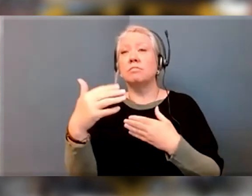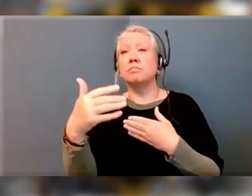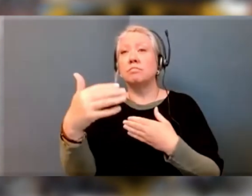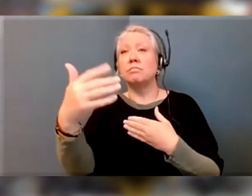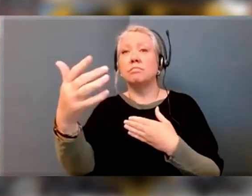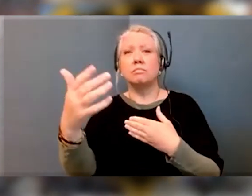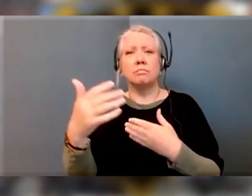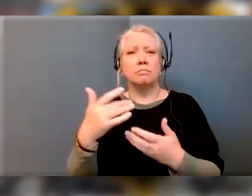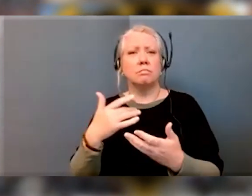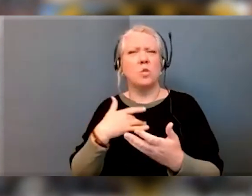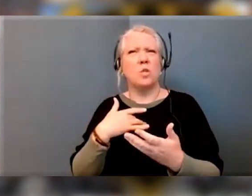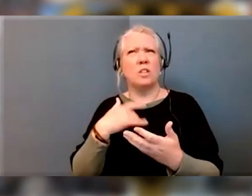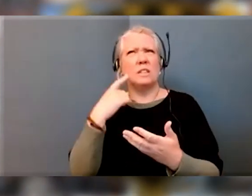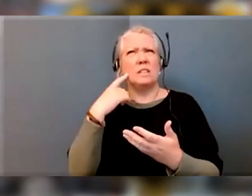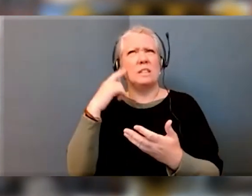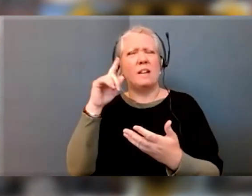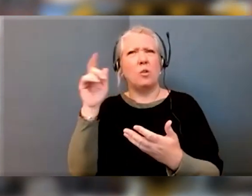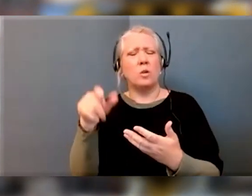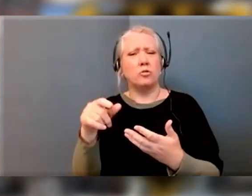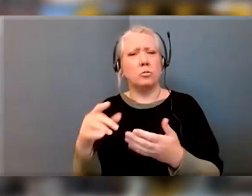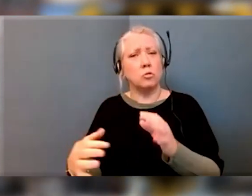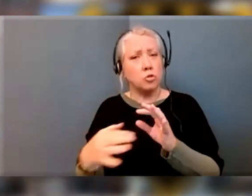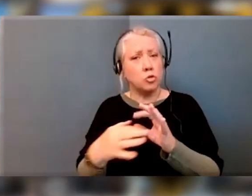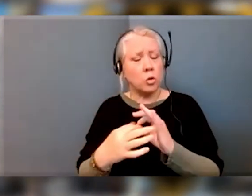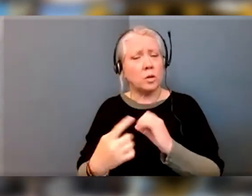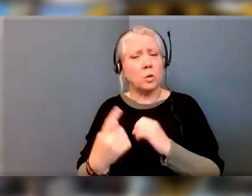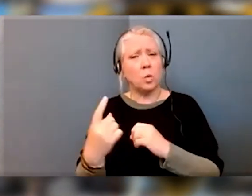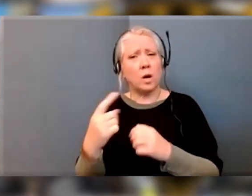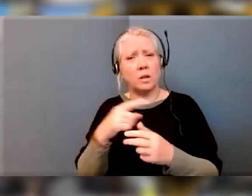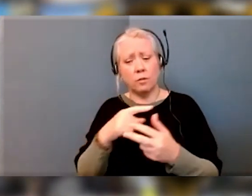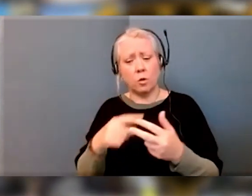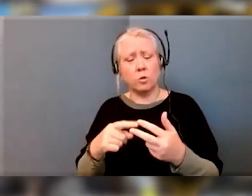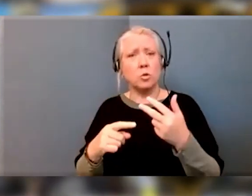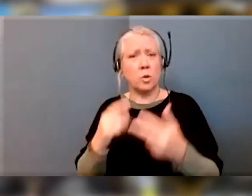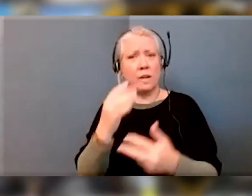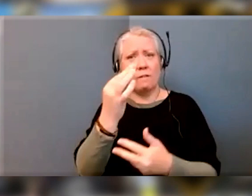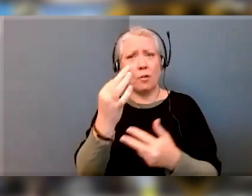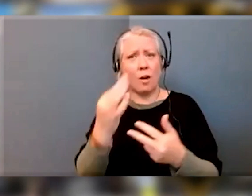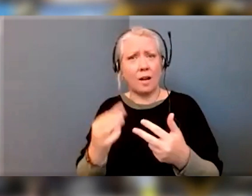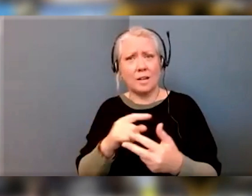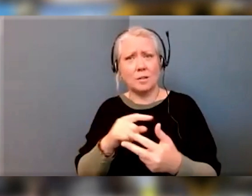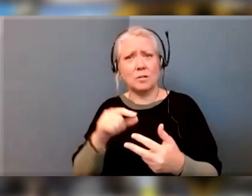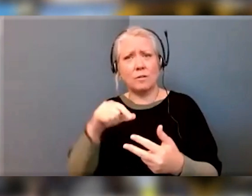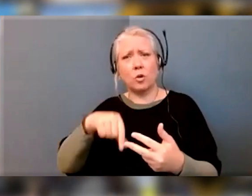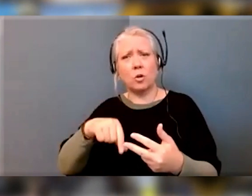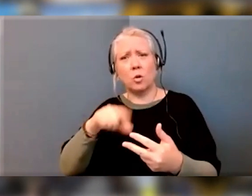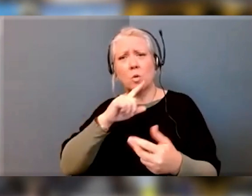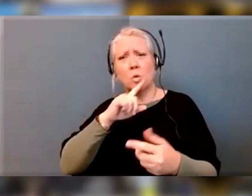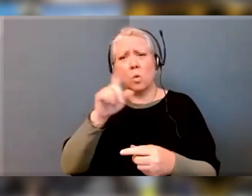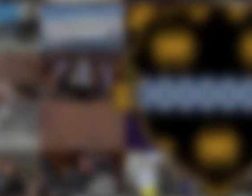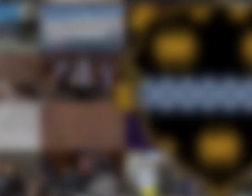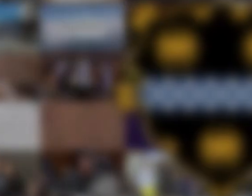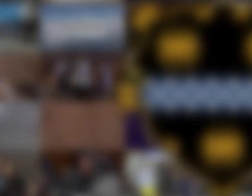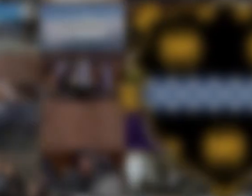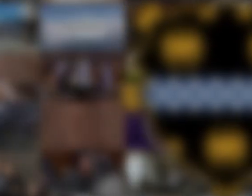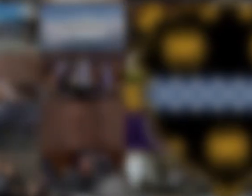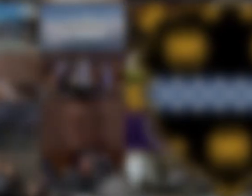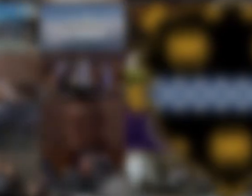us on one of those Fridays for the Q&A session. And we welcome your involvement at that point.